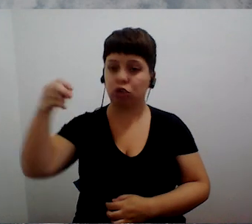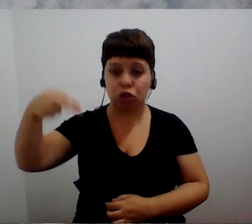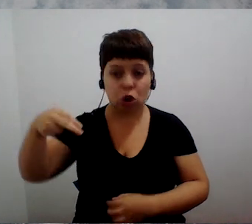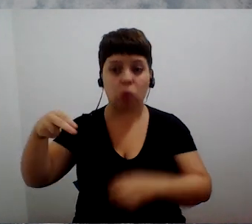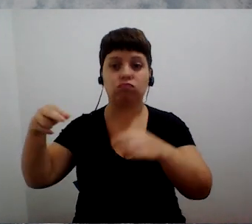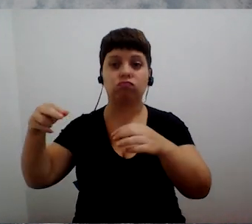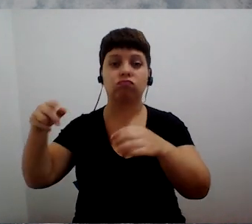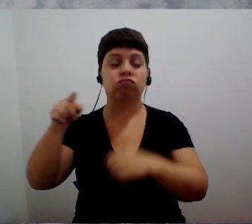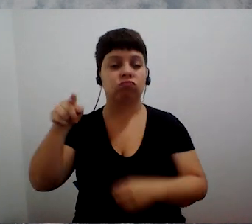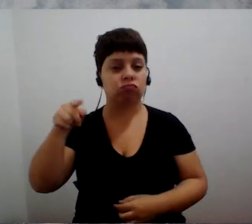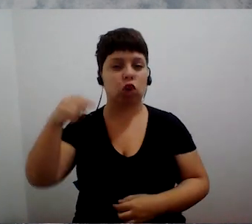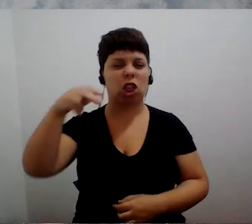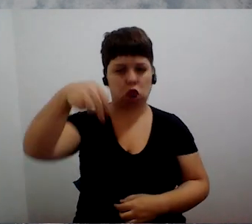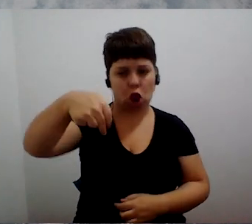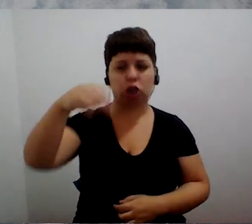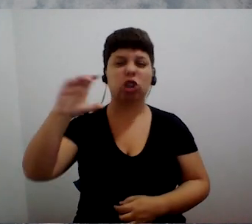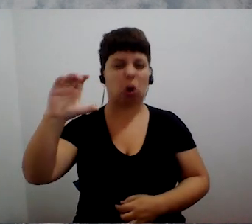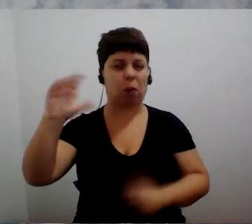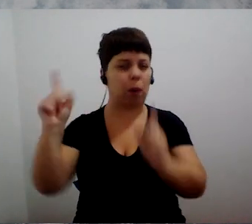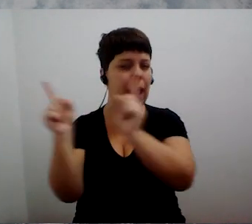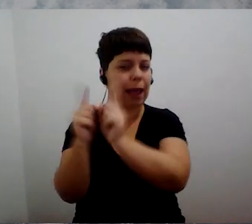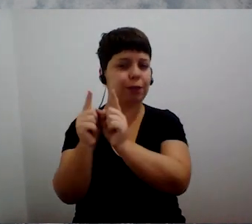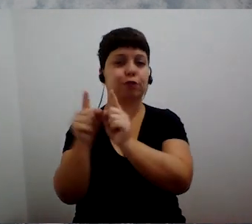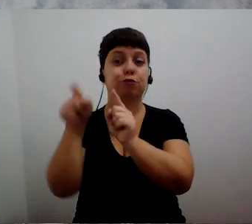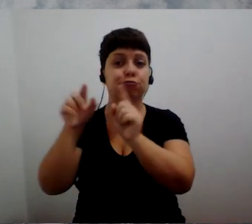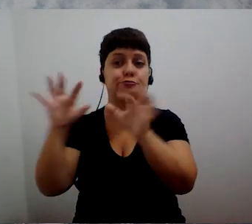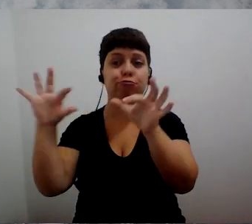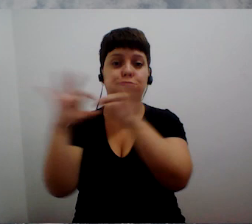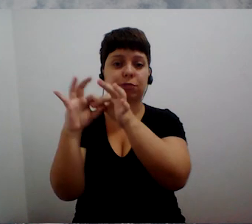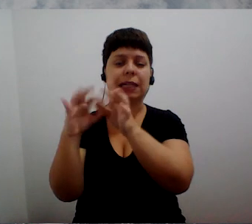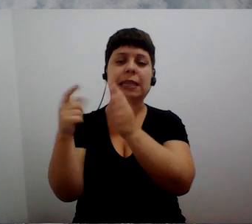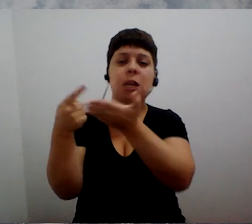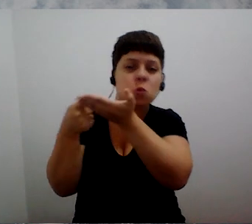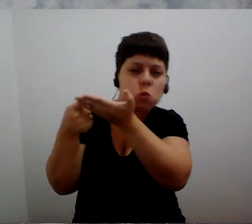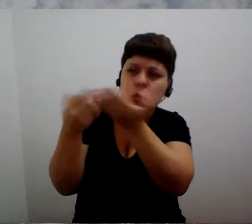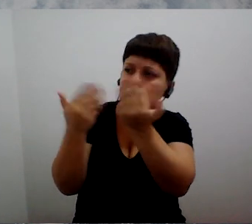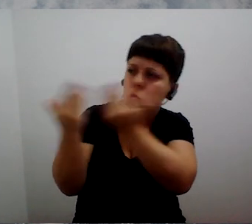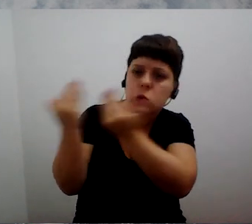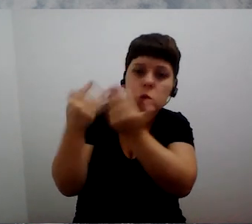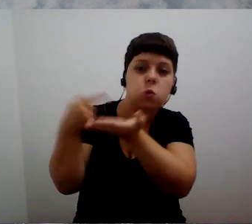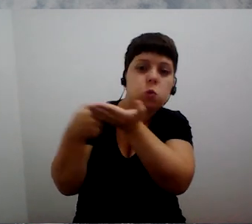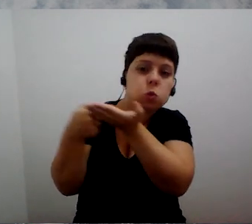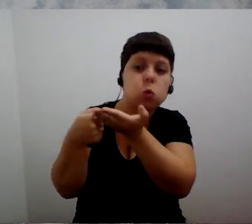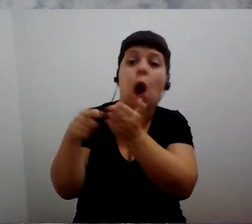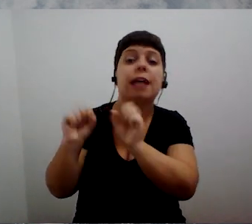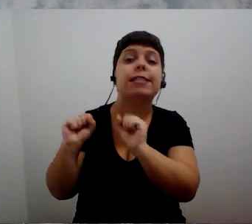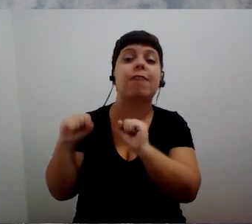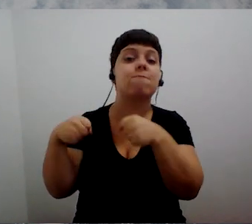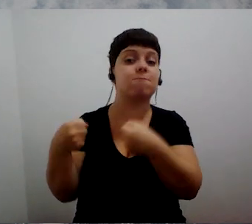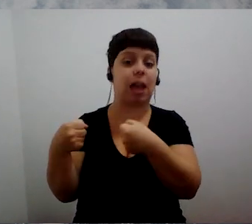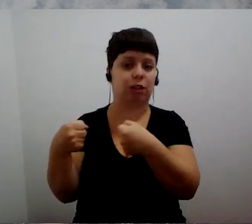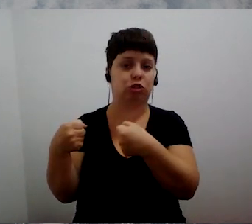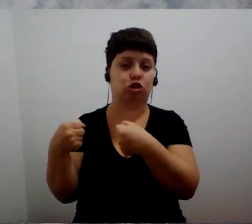strong cooperation, and the Nordic Ministers for Environment, Climate and Environment adopted